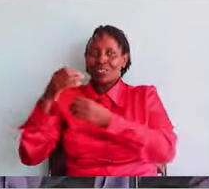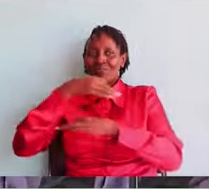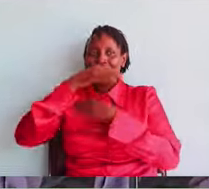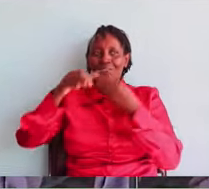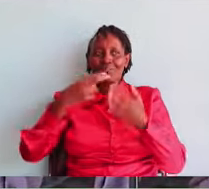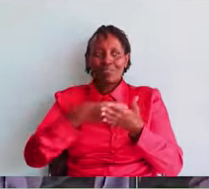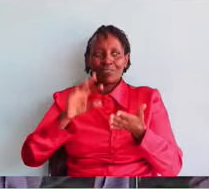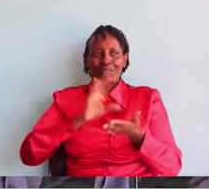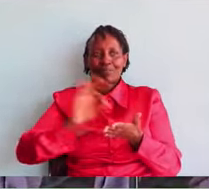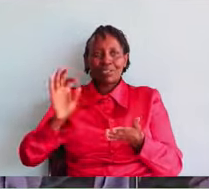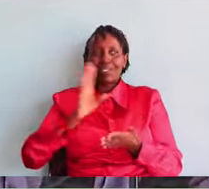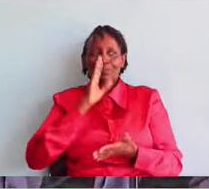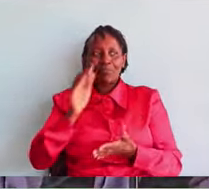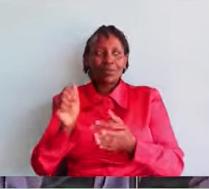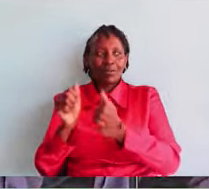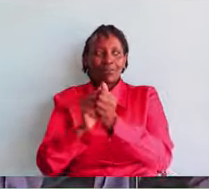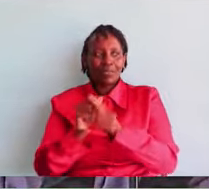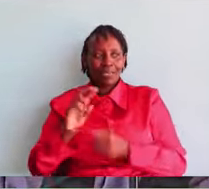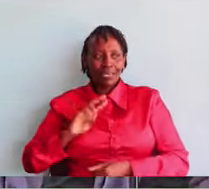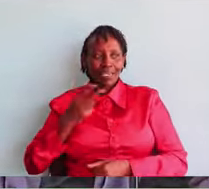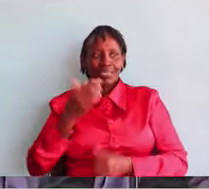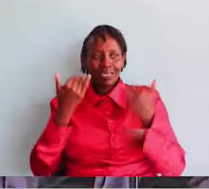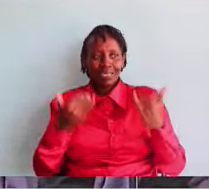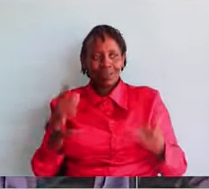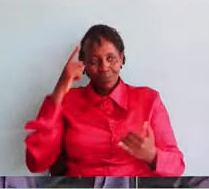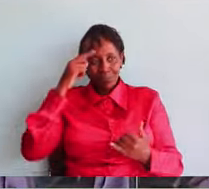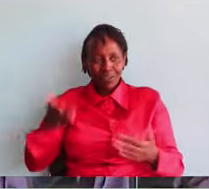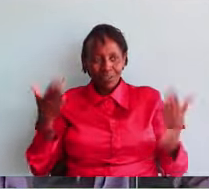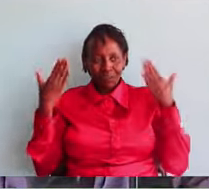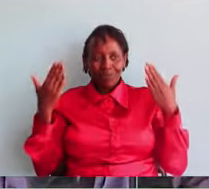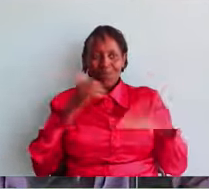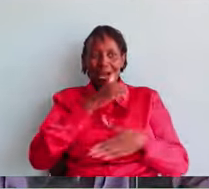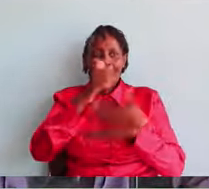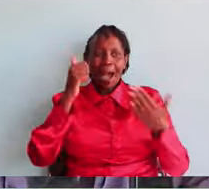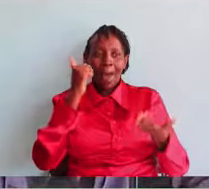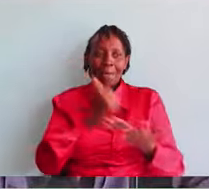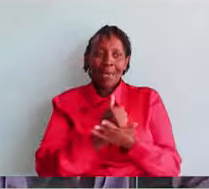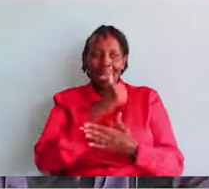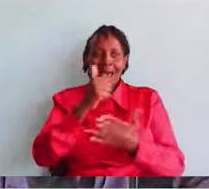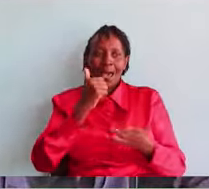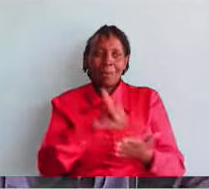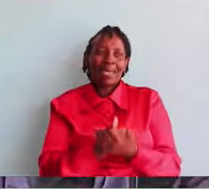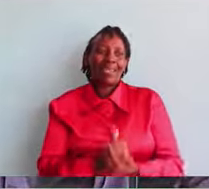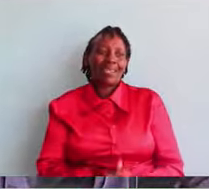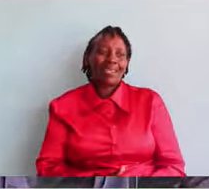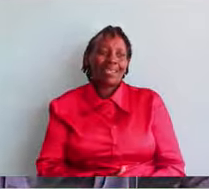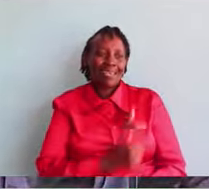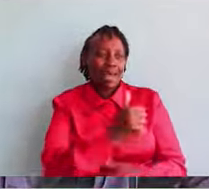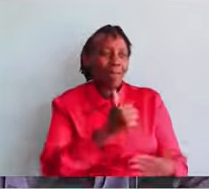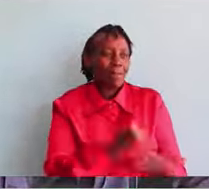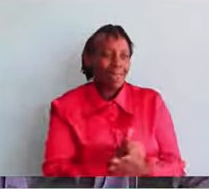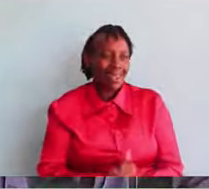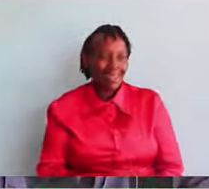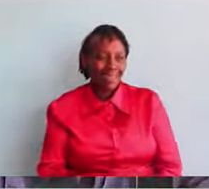the Holy Spirit be with us now and forevermore. Amen. Amen. Our visitors,